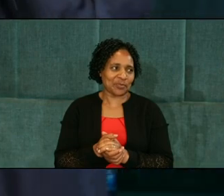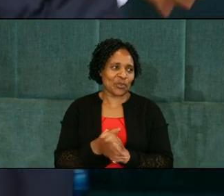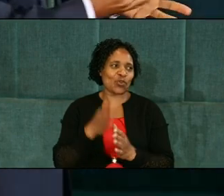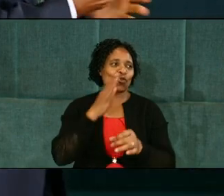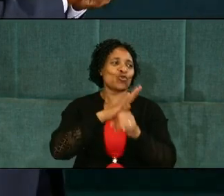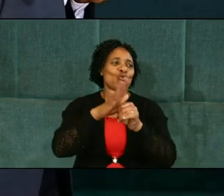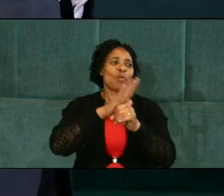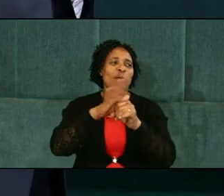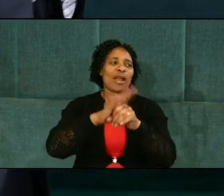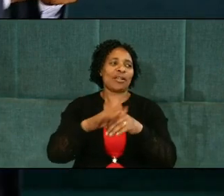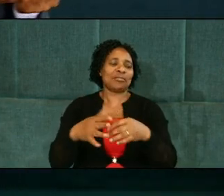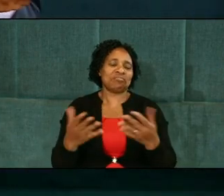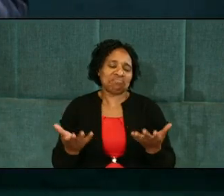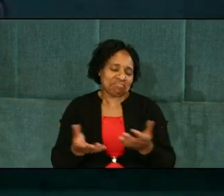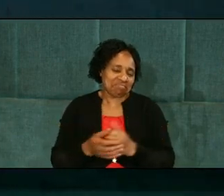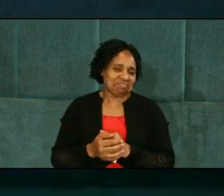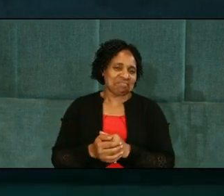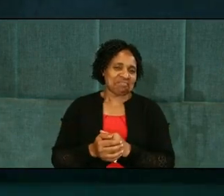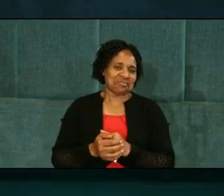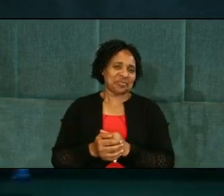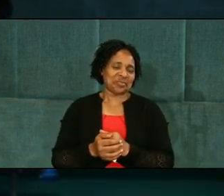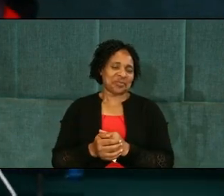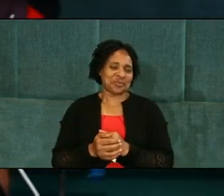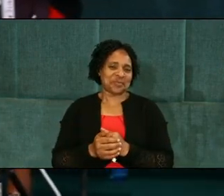sukuma wiki.